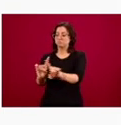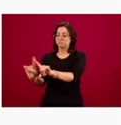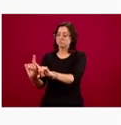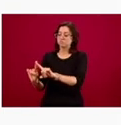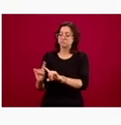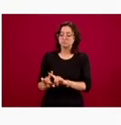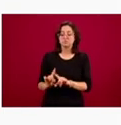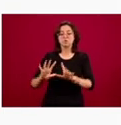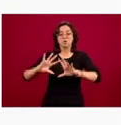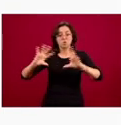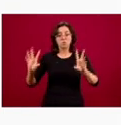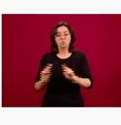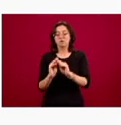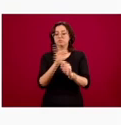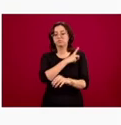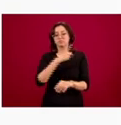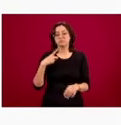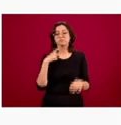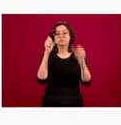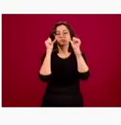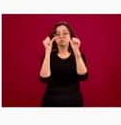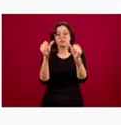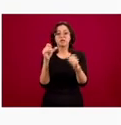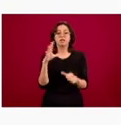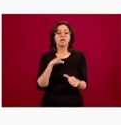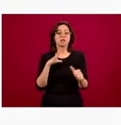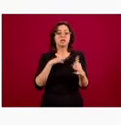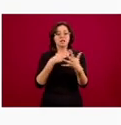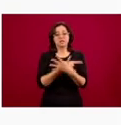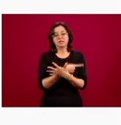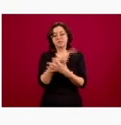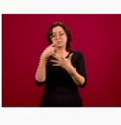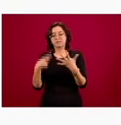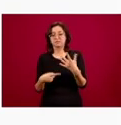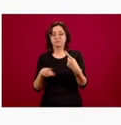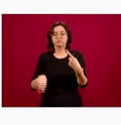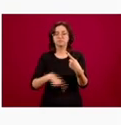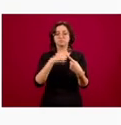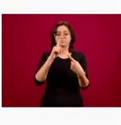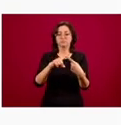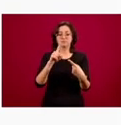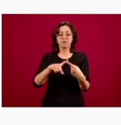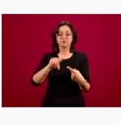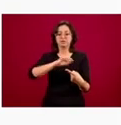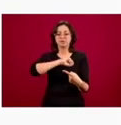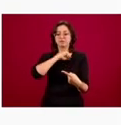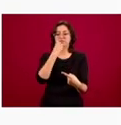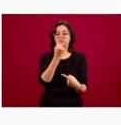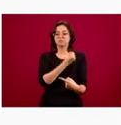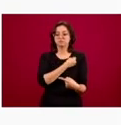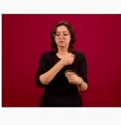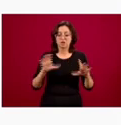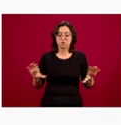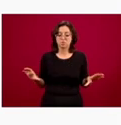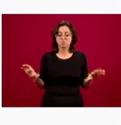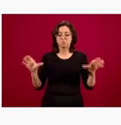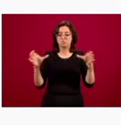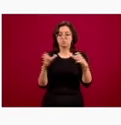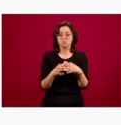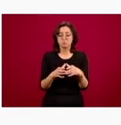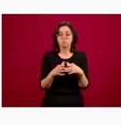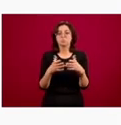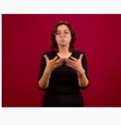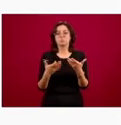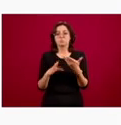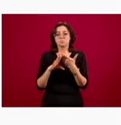personnel in our country as well. We have 5 components that are essential to the mental health strategy. First